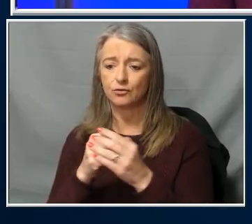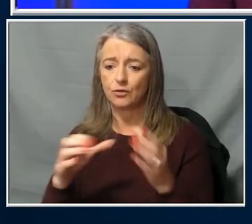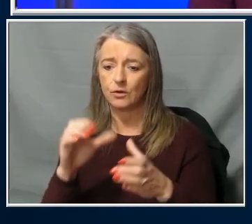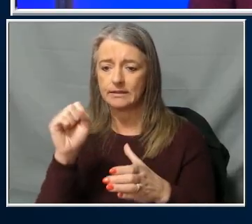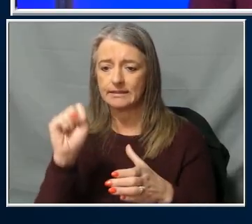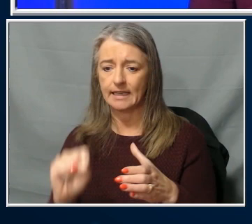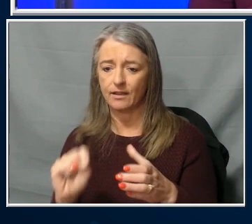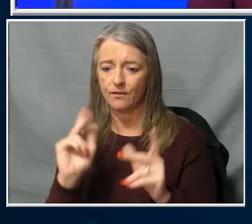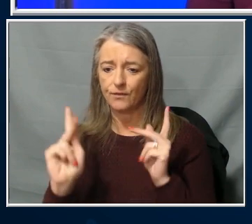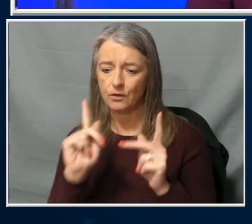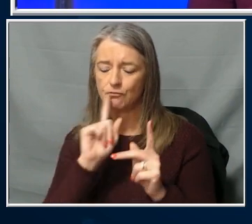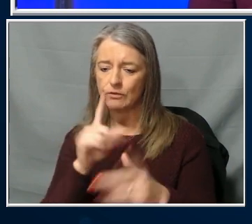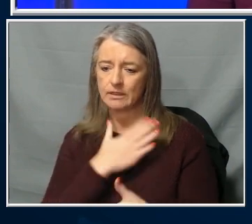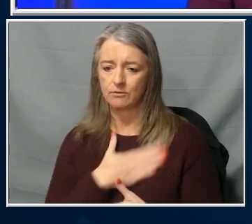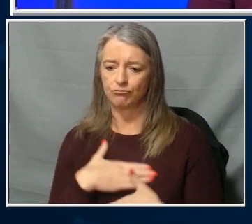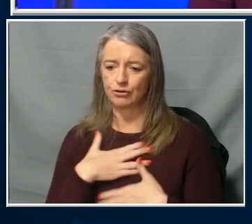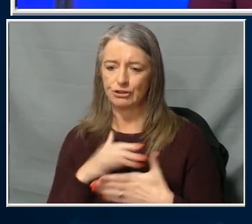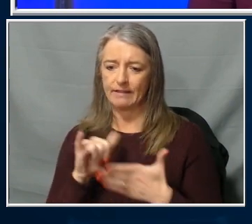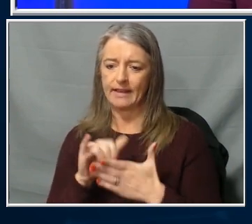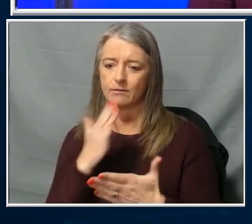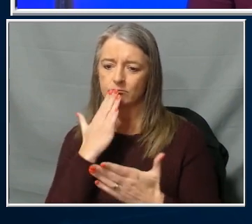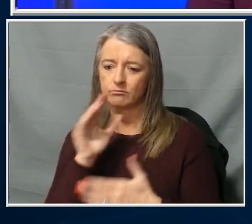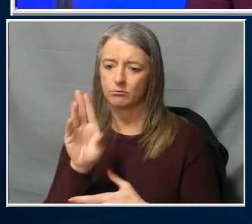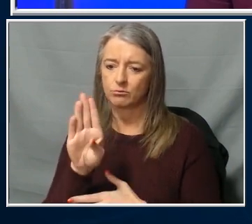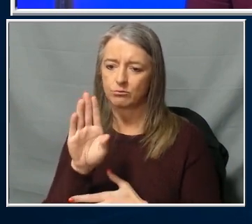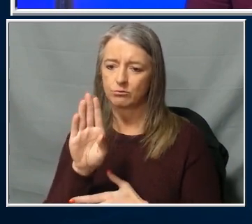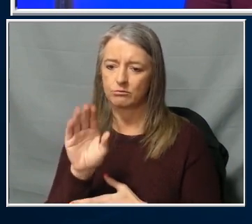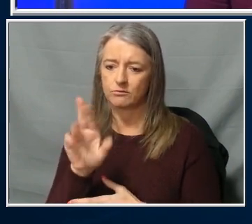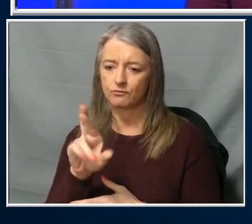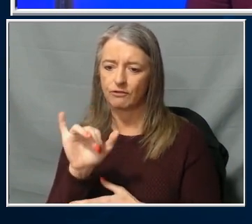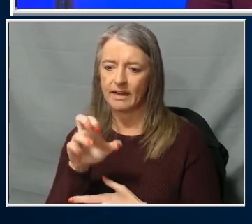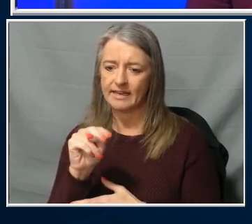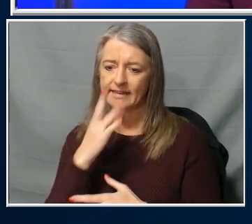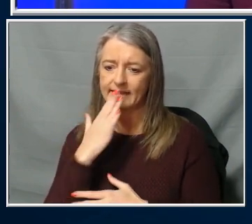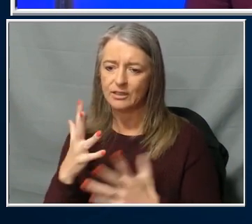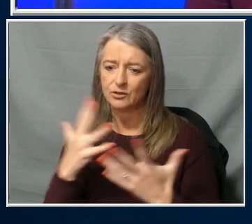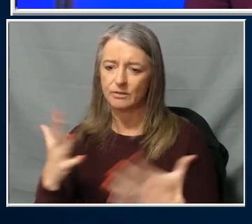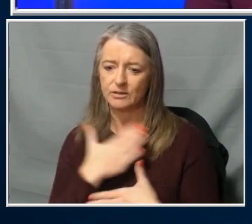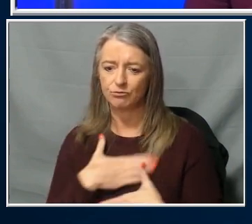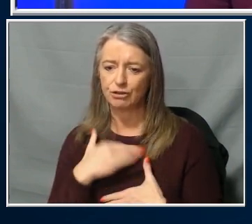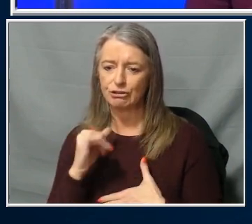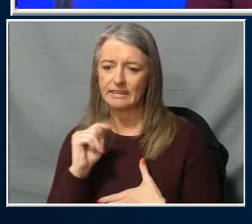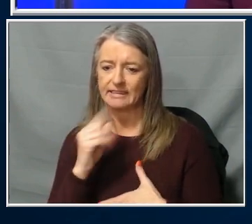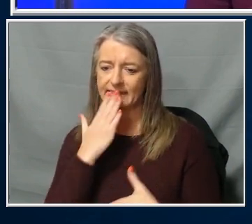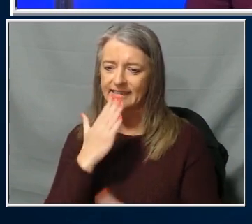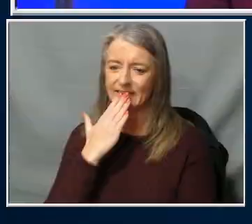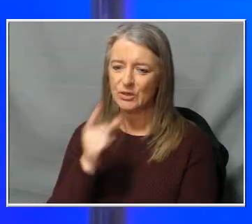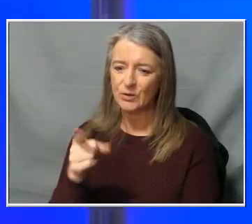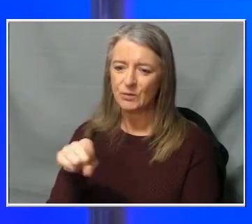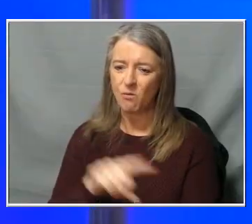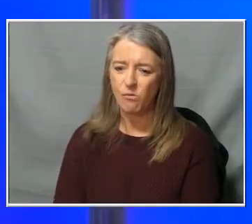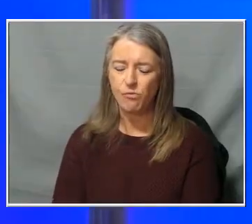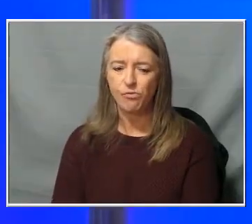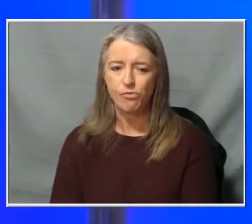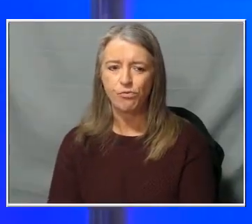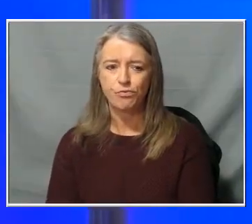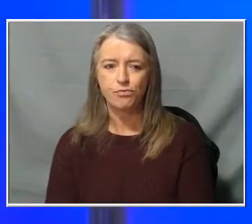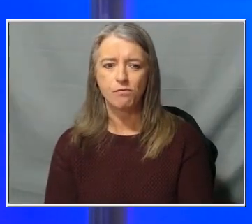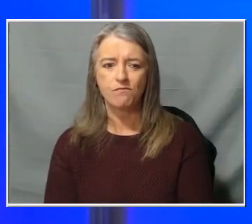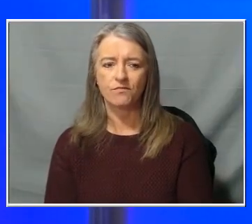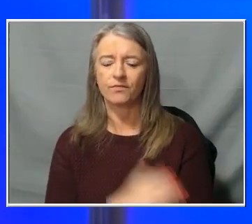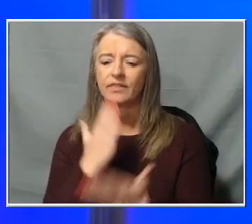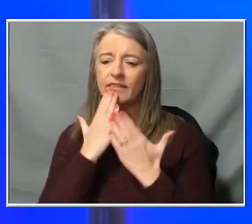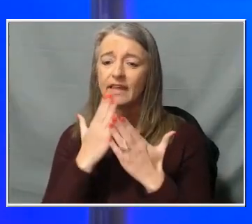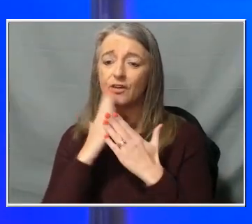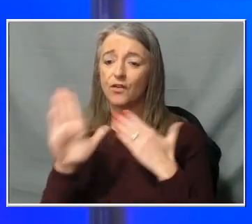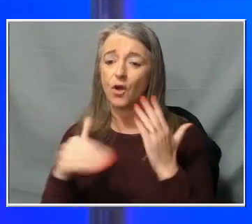there will really, really appreciate it. Ryan, thank you so much. Appreciate it. All right, thank you. And thank you to all of our